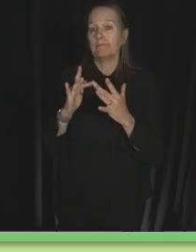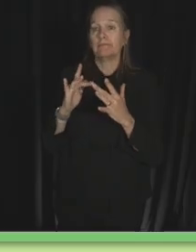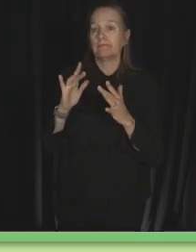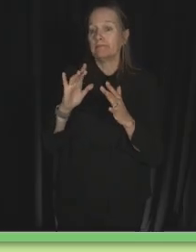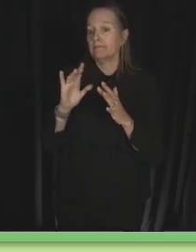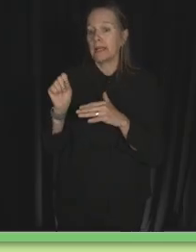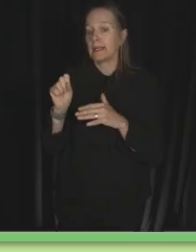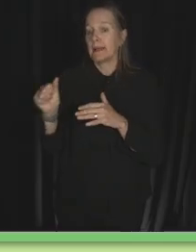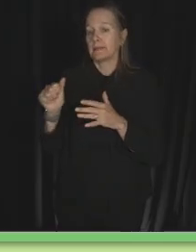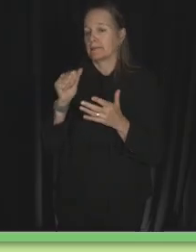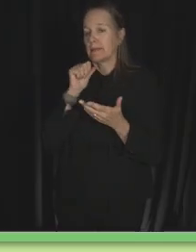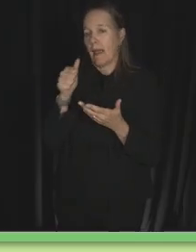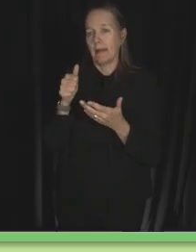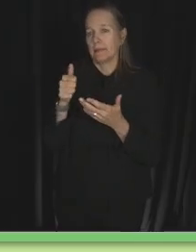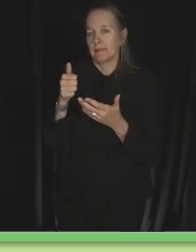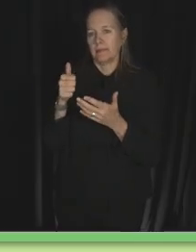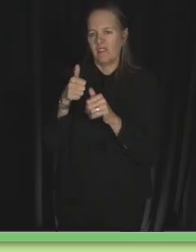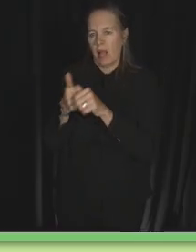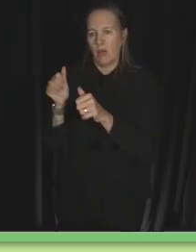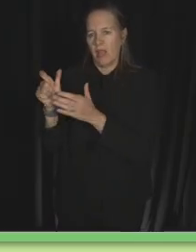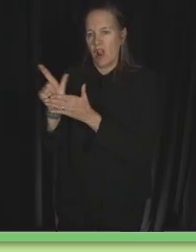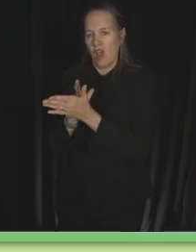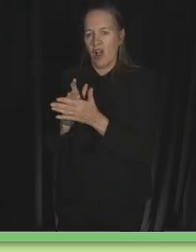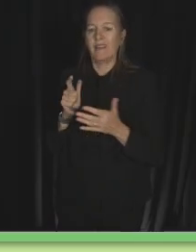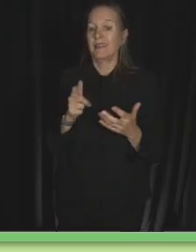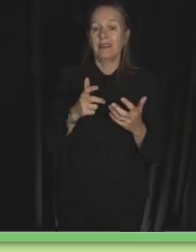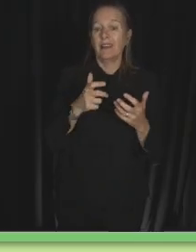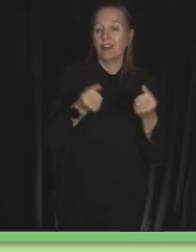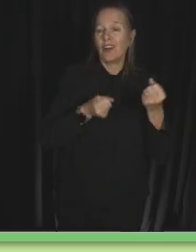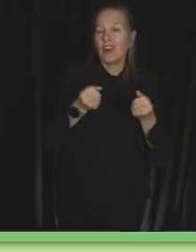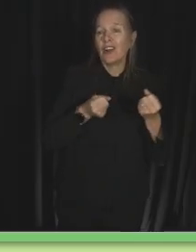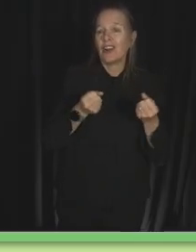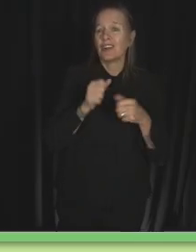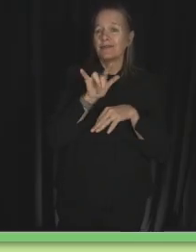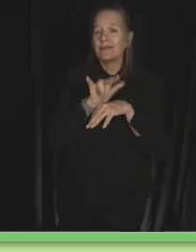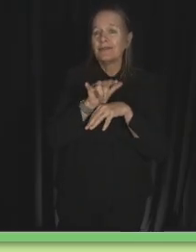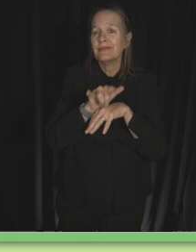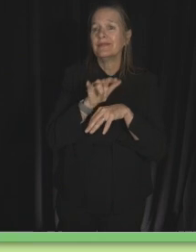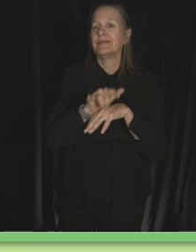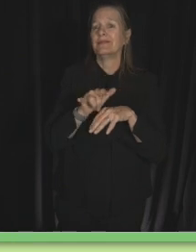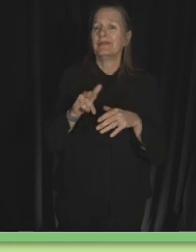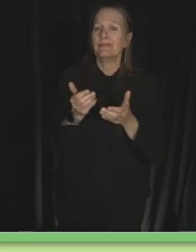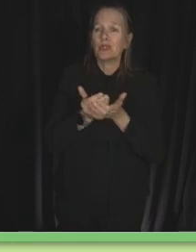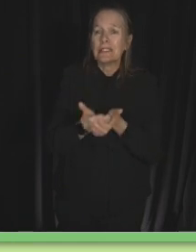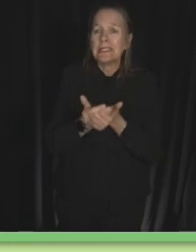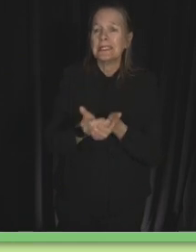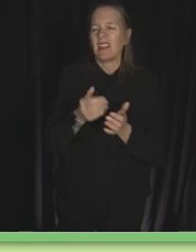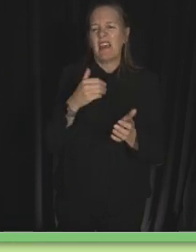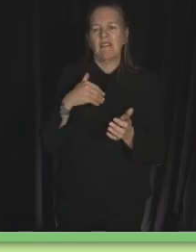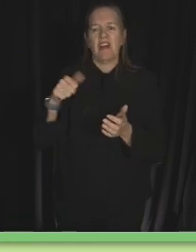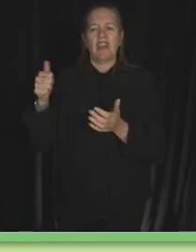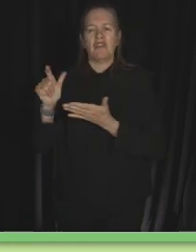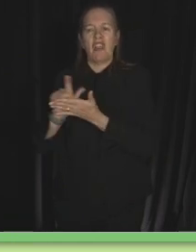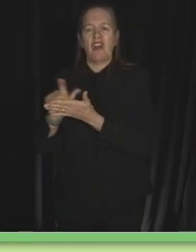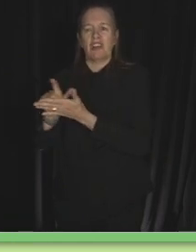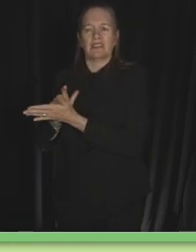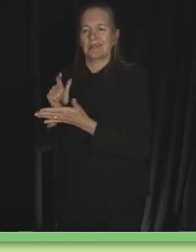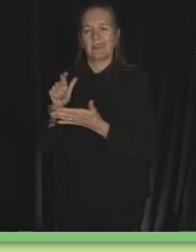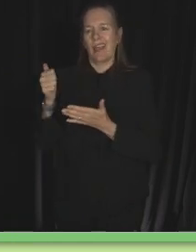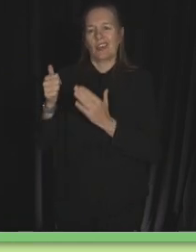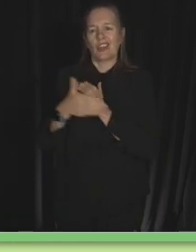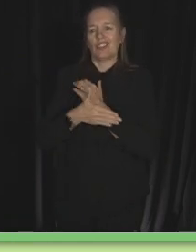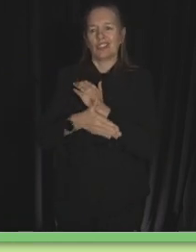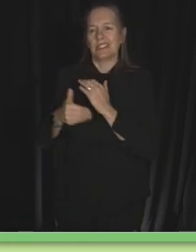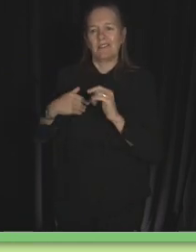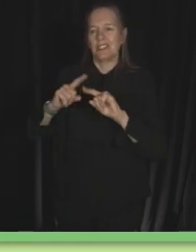you. Other devices like automobiles, aeronautical, marine, those have other laws. Other countries have different rules about that.